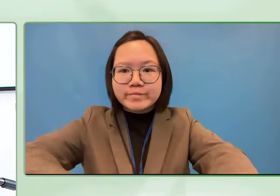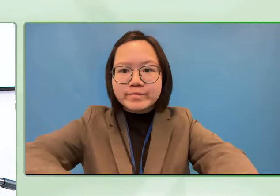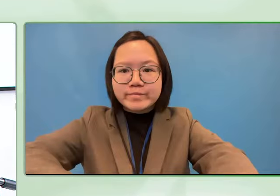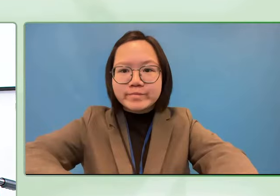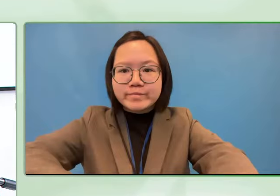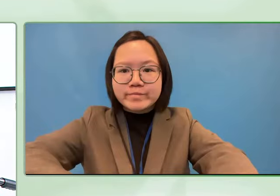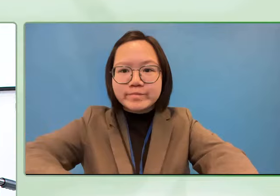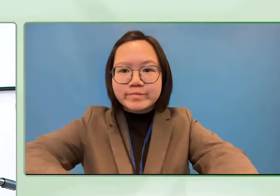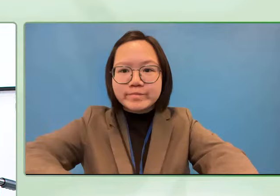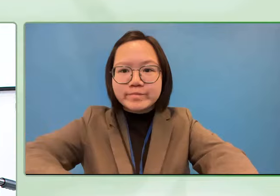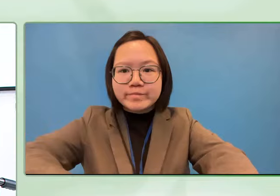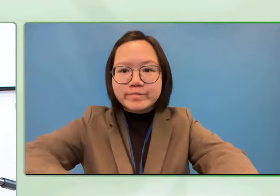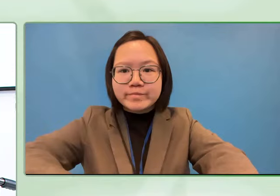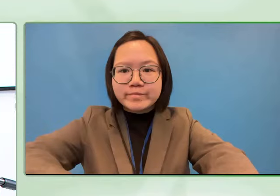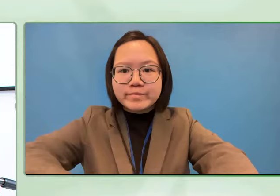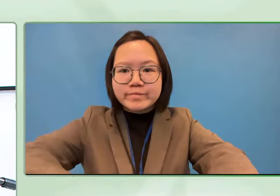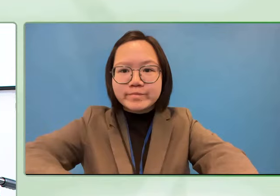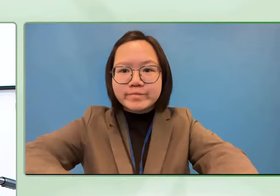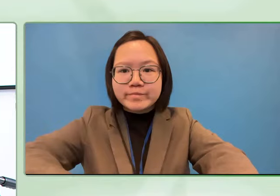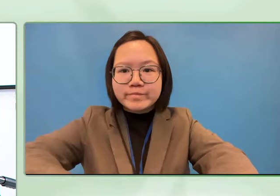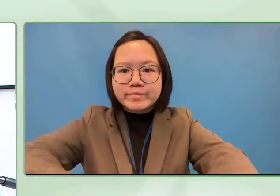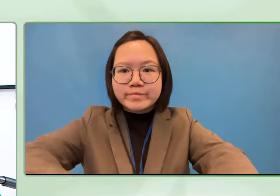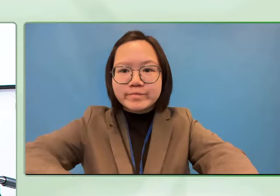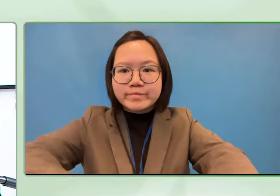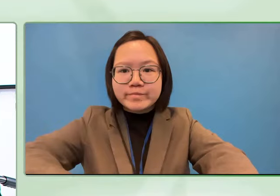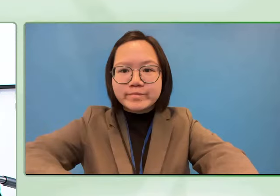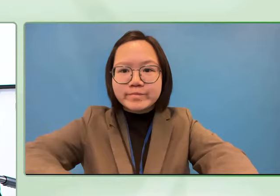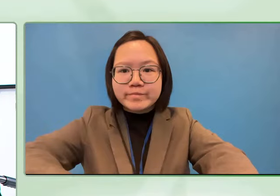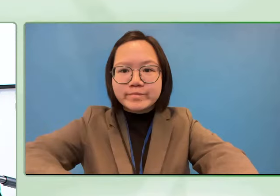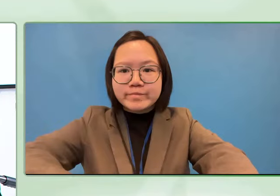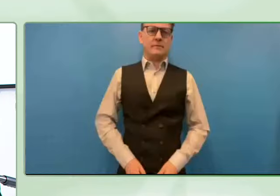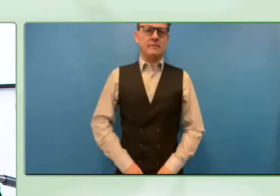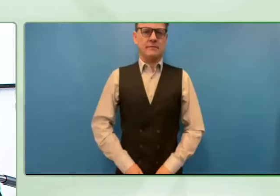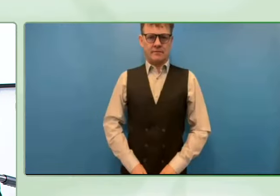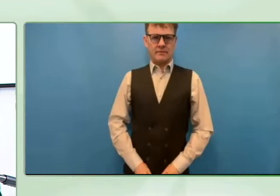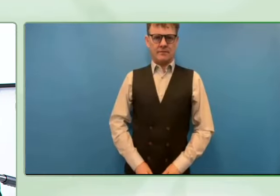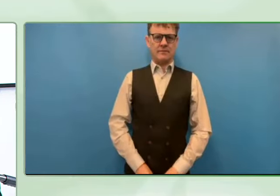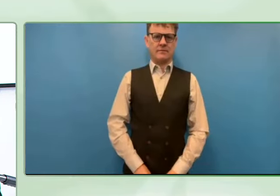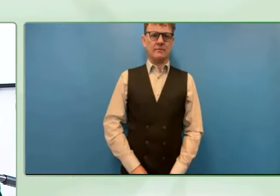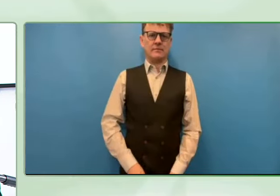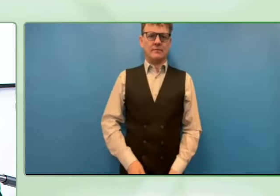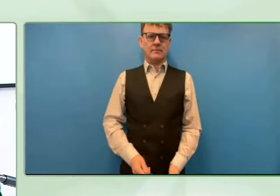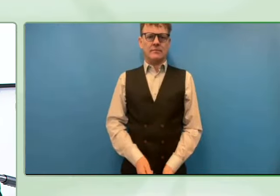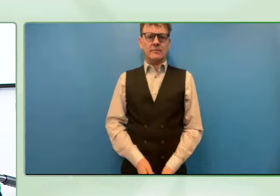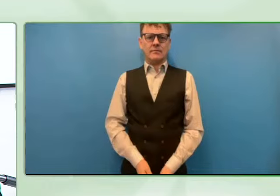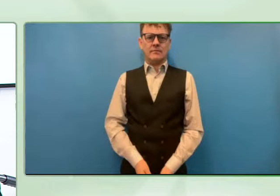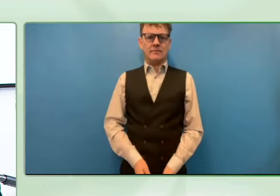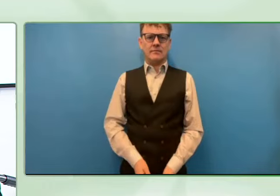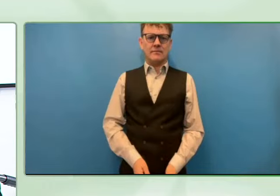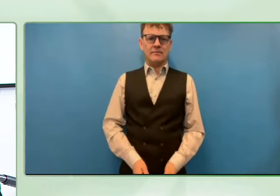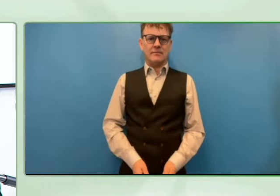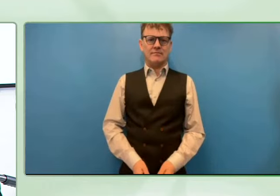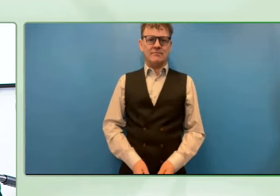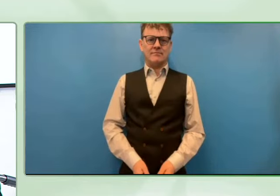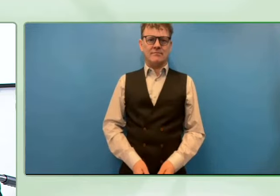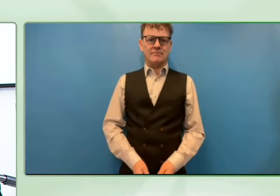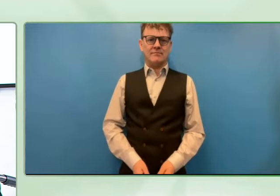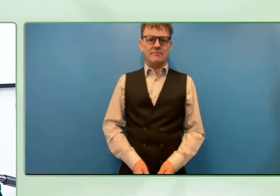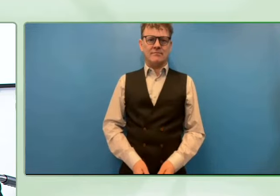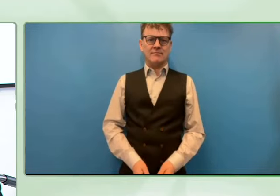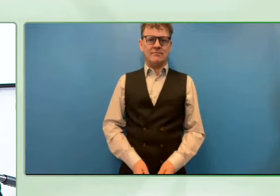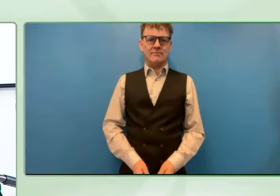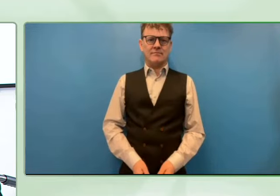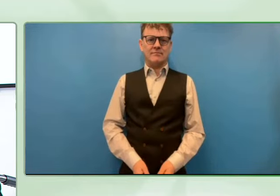So excited to kick off all of this wonderfulness, all of this awesomeness with a dear friend and colleague of mine,